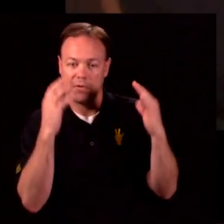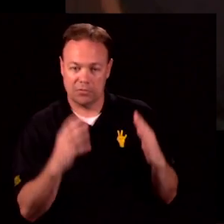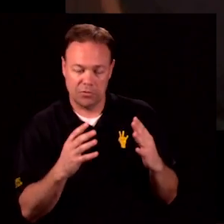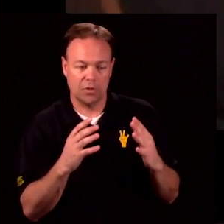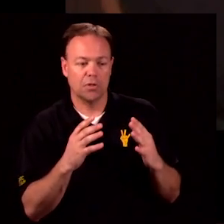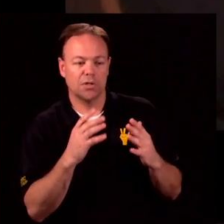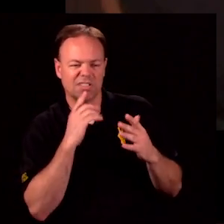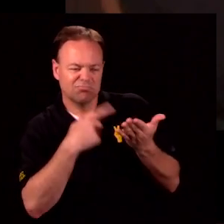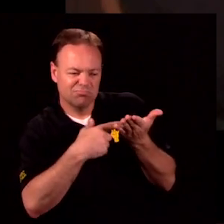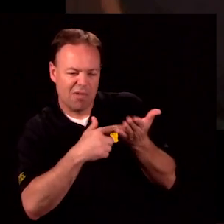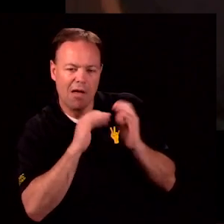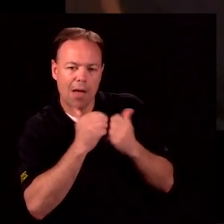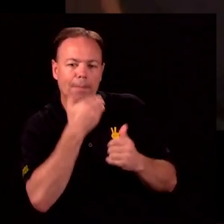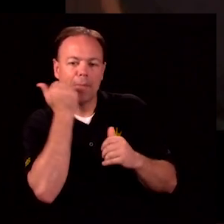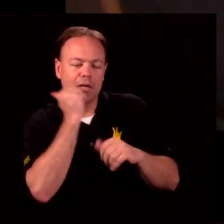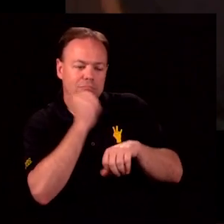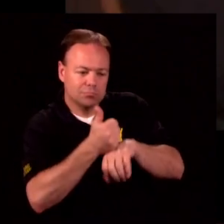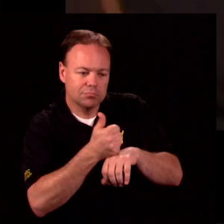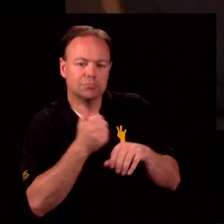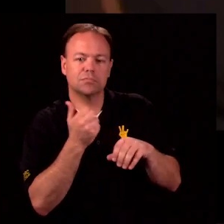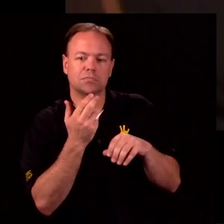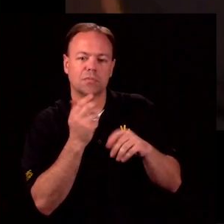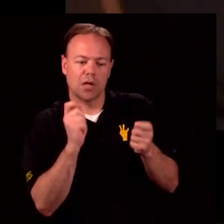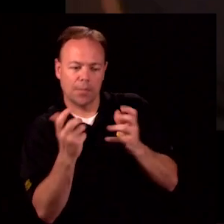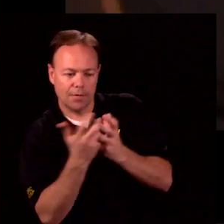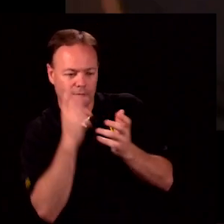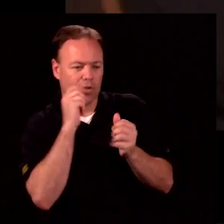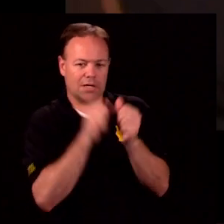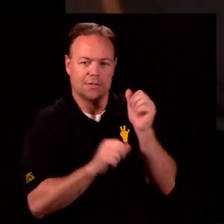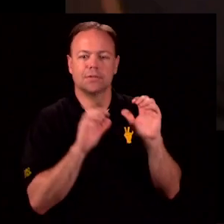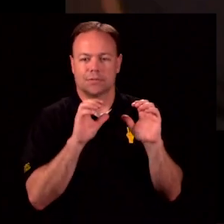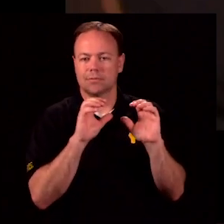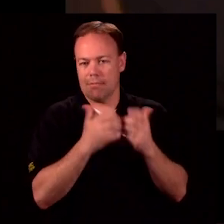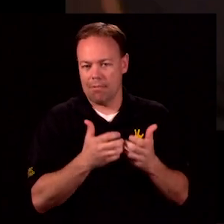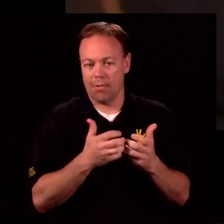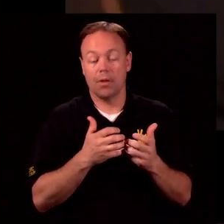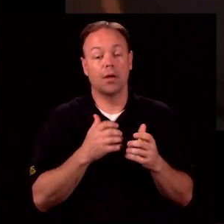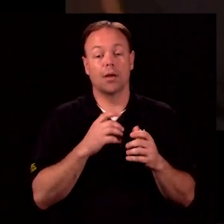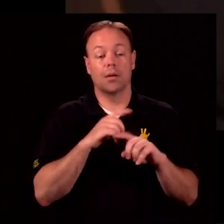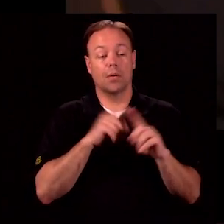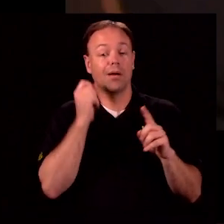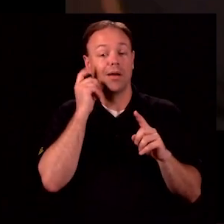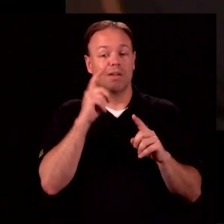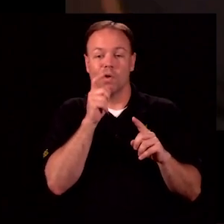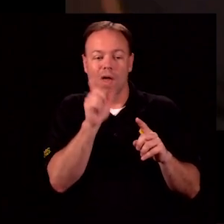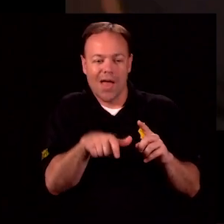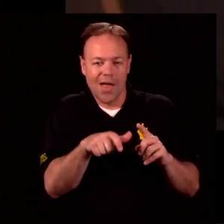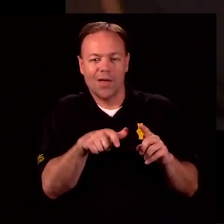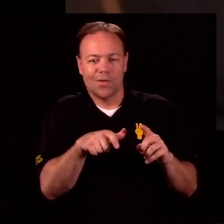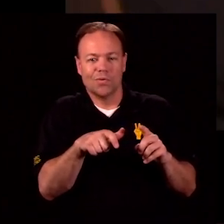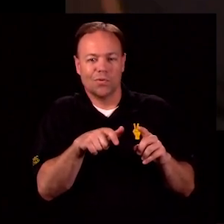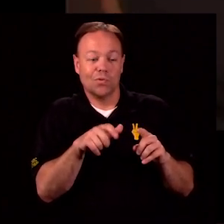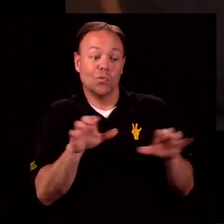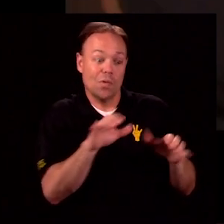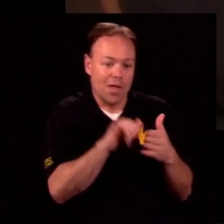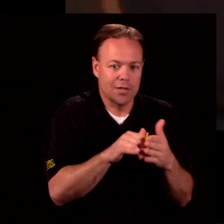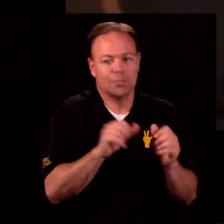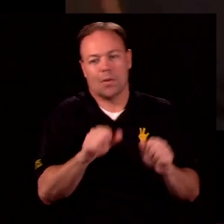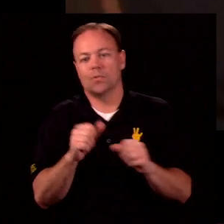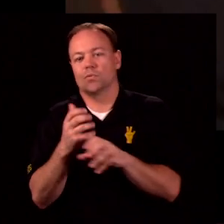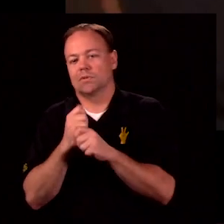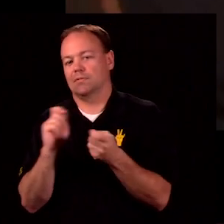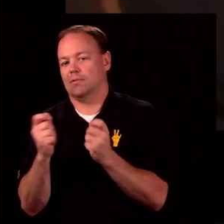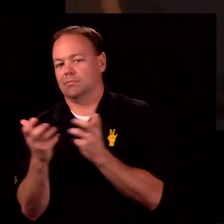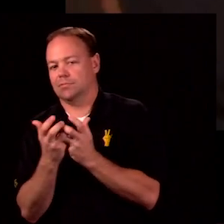to their course curriculum, but this is not necessary to utilize DRC services. Although it is beneficial to seek